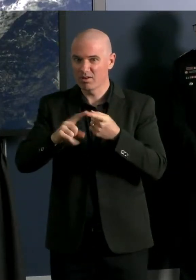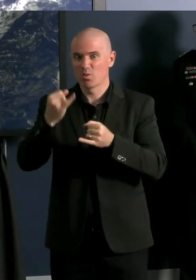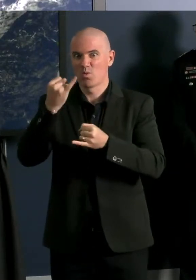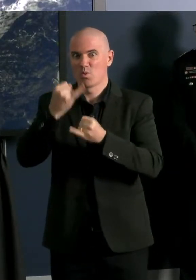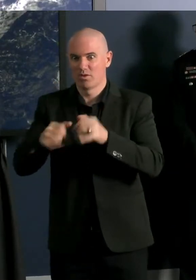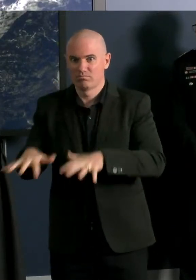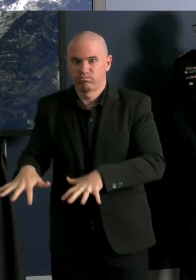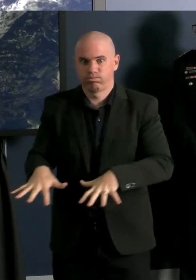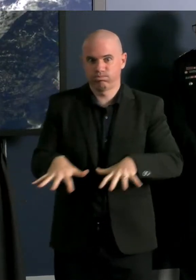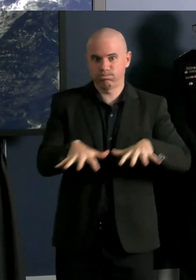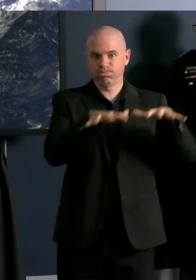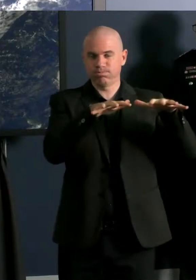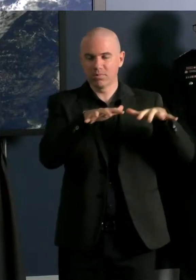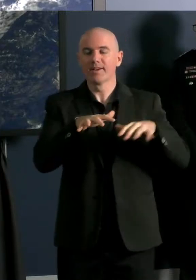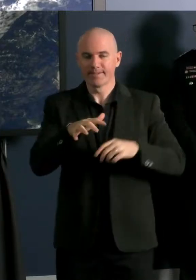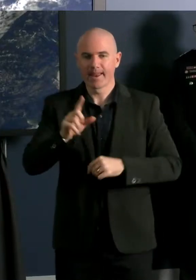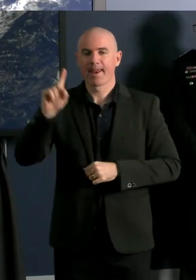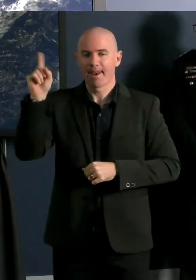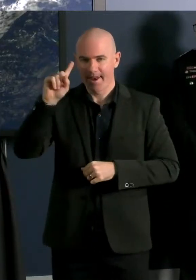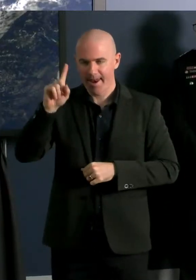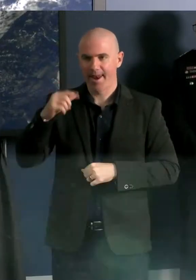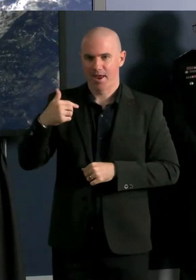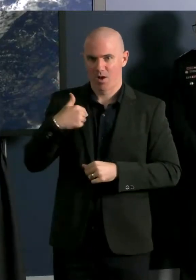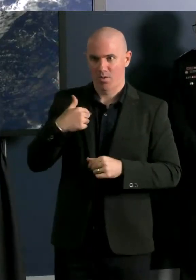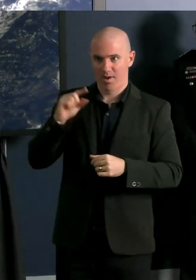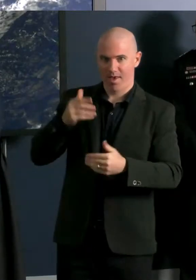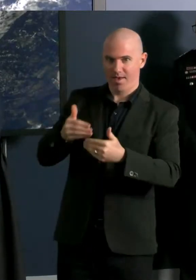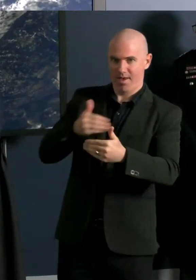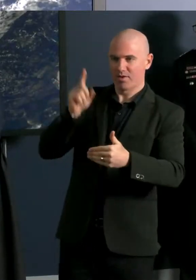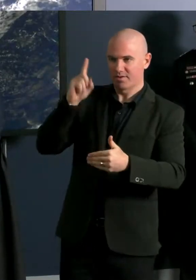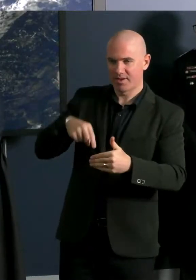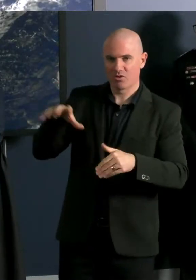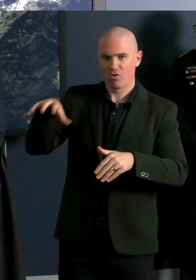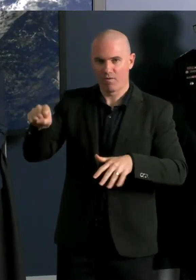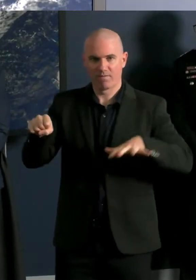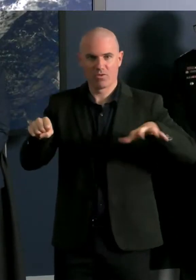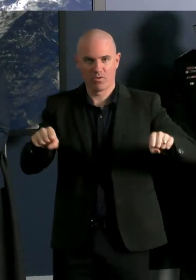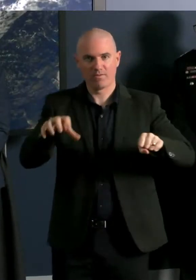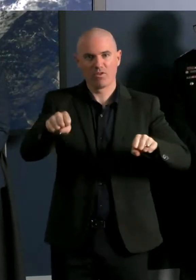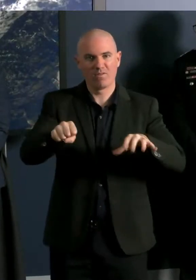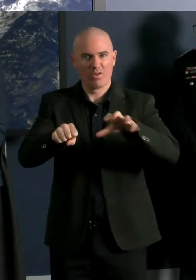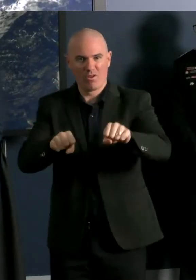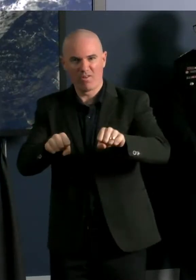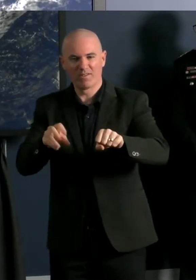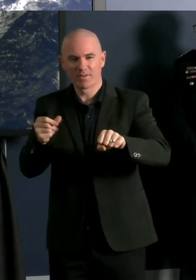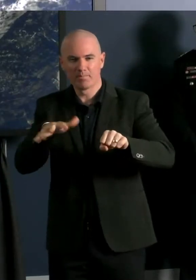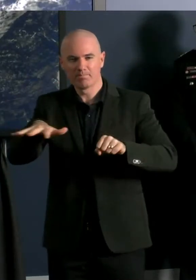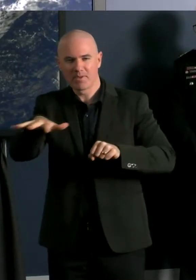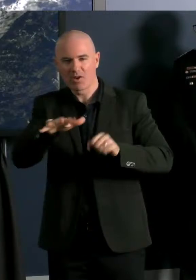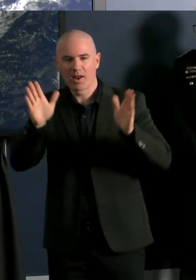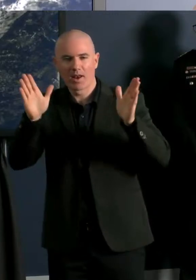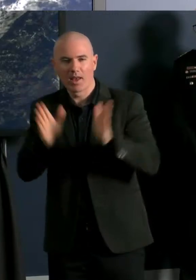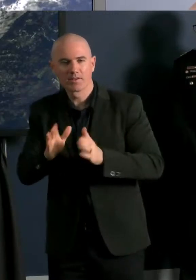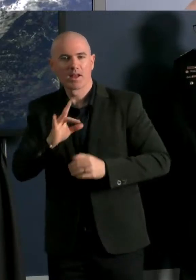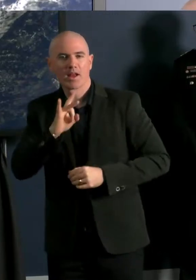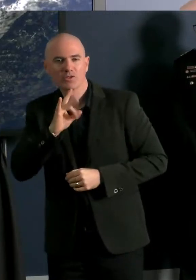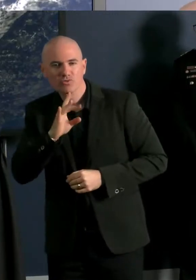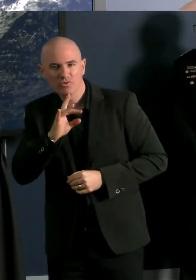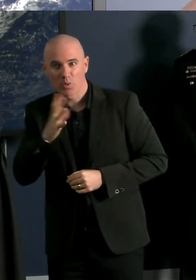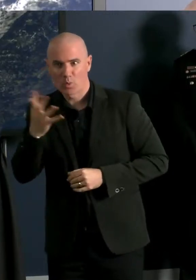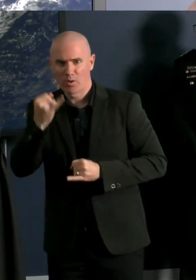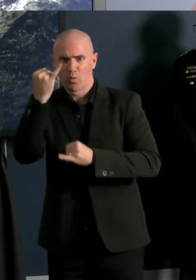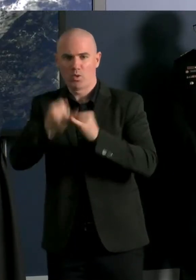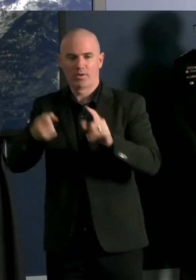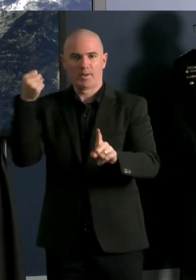to proactively de-energise low-lying areas of the impact zone. That means that